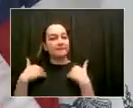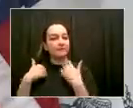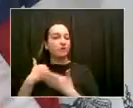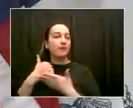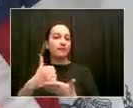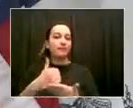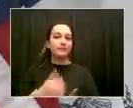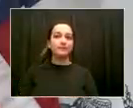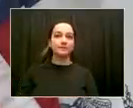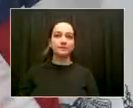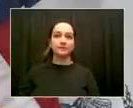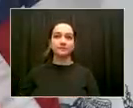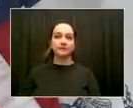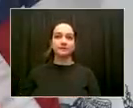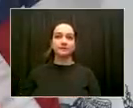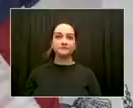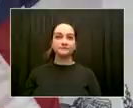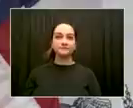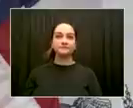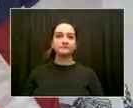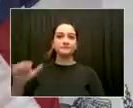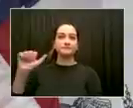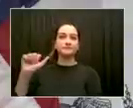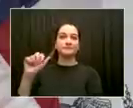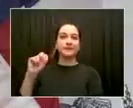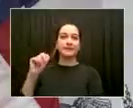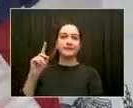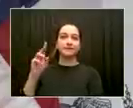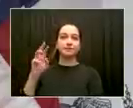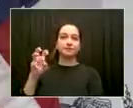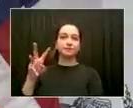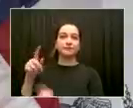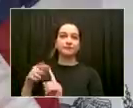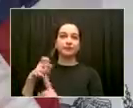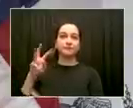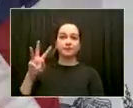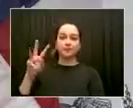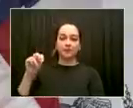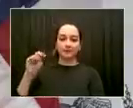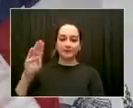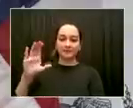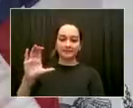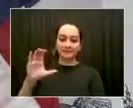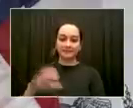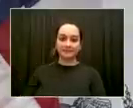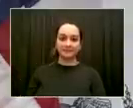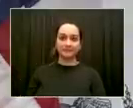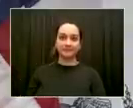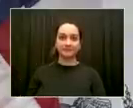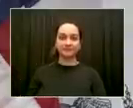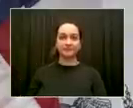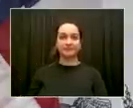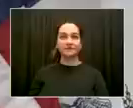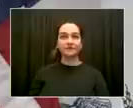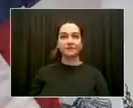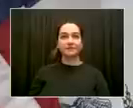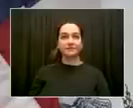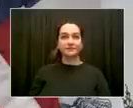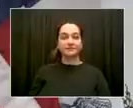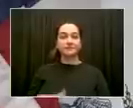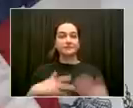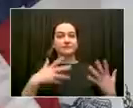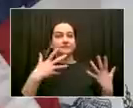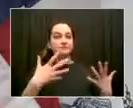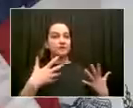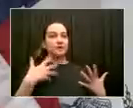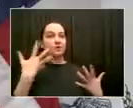Good morning, Mr. Mayor and everyone on the call. If I can just circle back to what Dave asked about your impression of the governor's remarks.